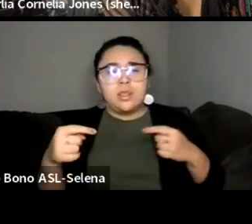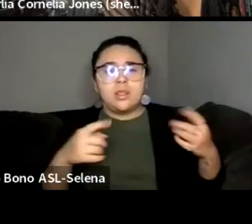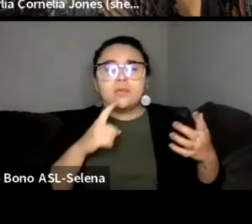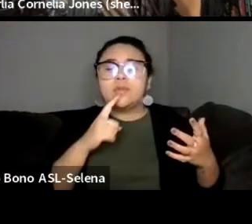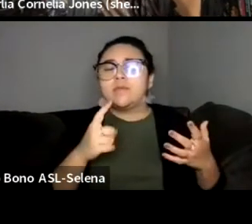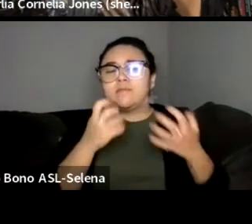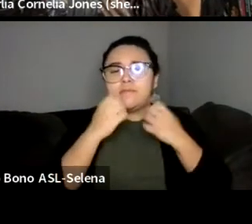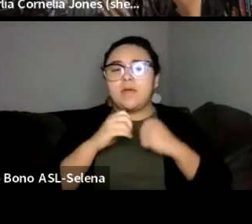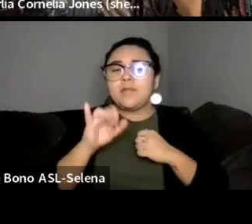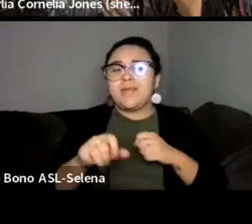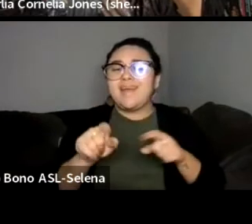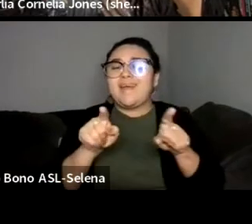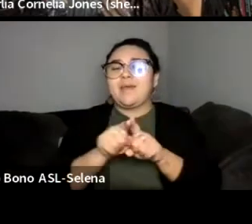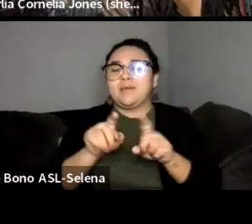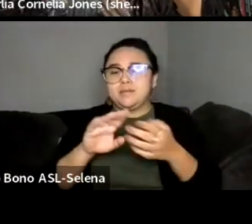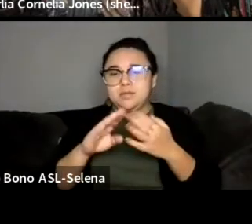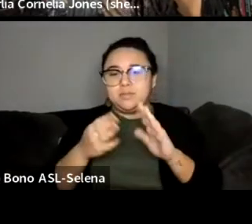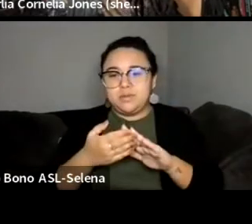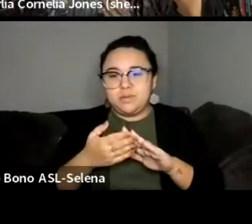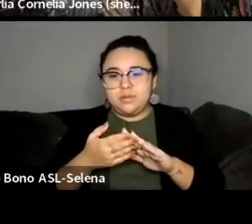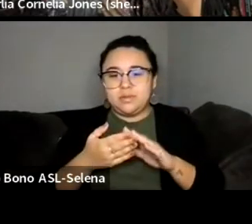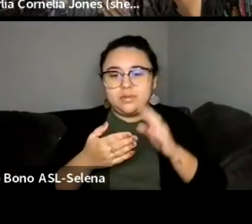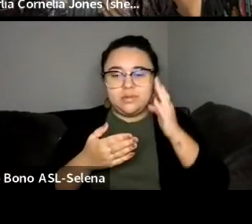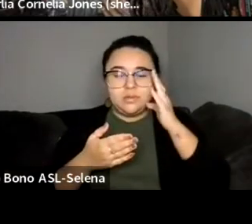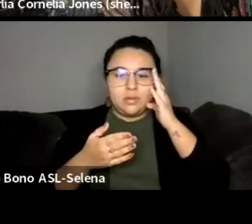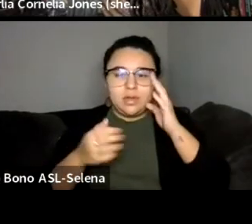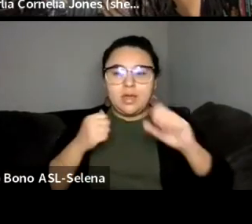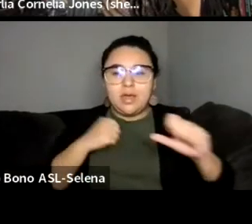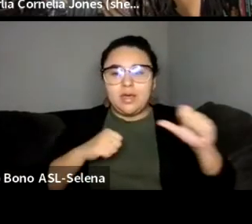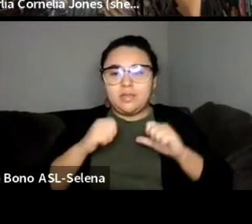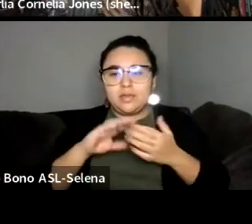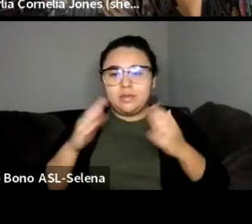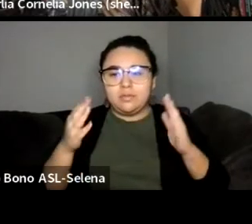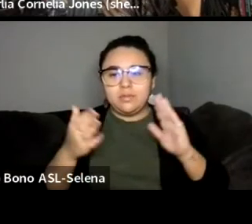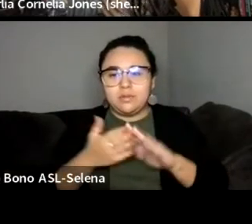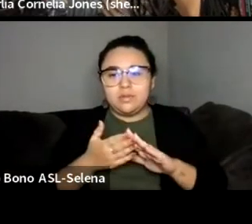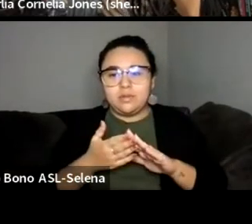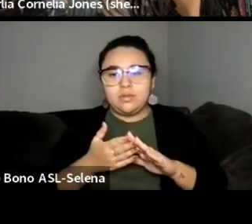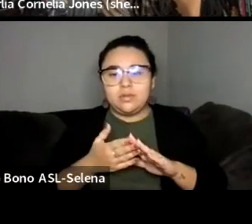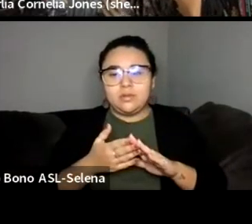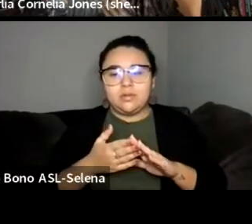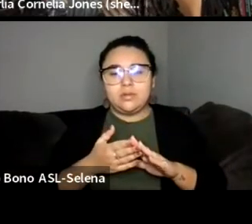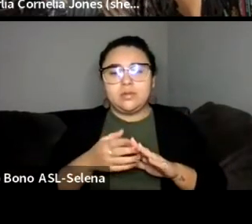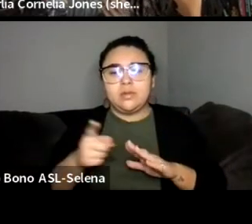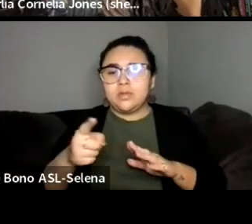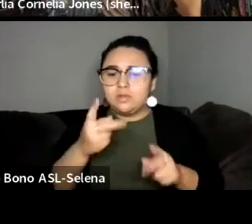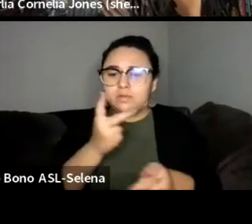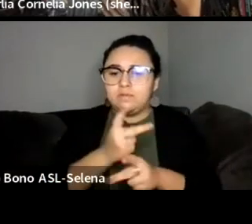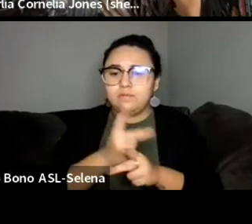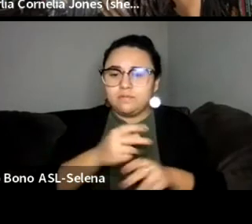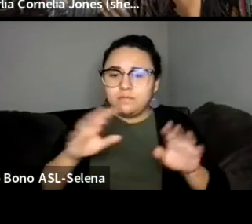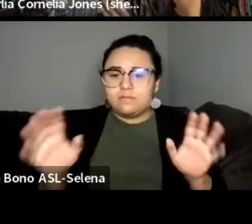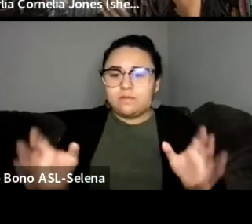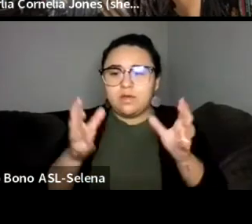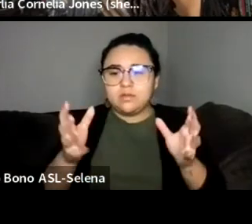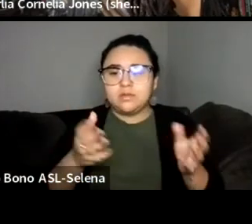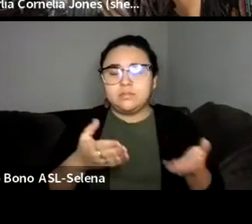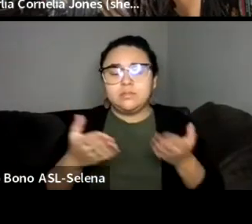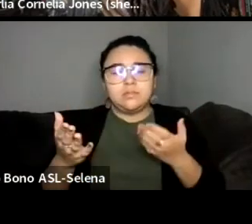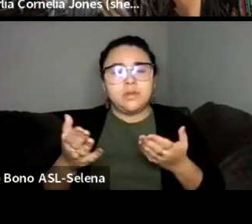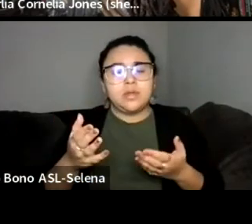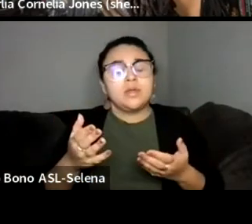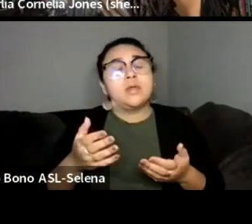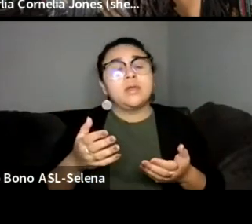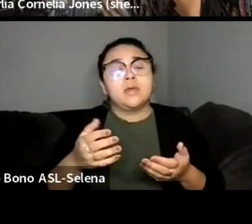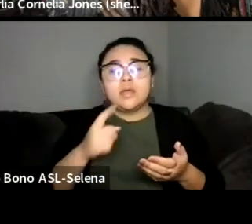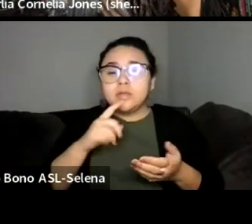community, valuing that as a theater community, that, like, you know, you are fostering and bringing up the next generation,